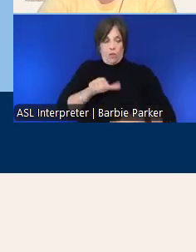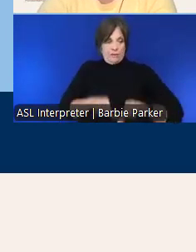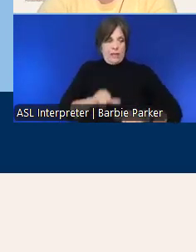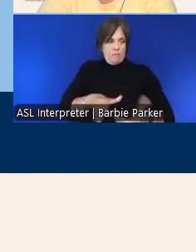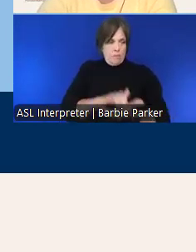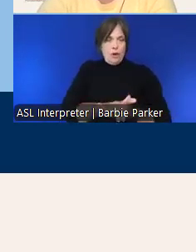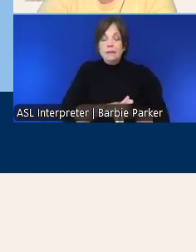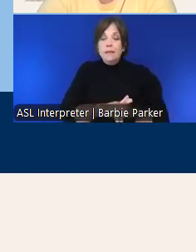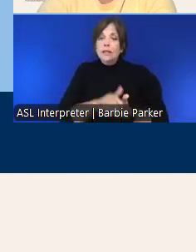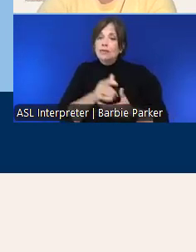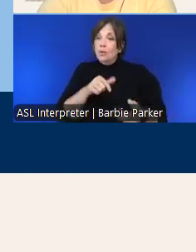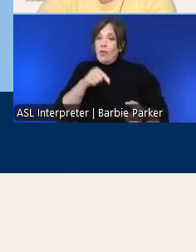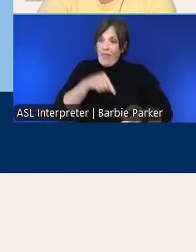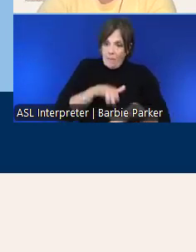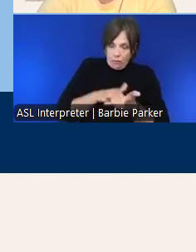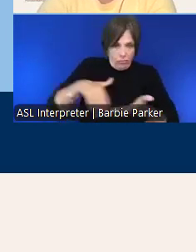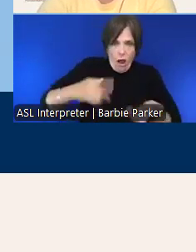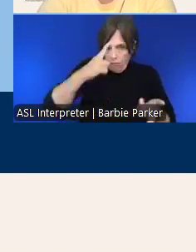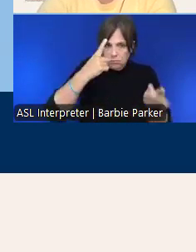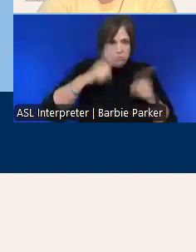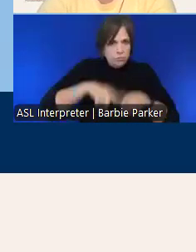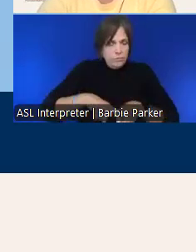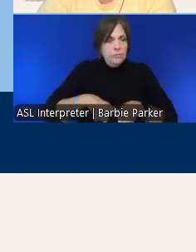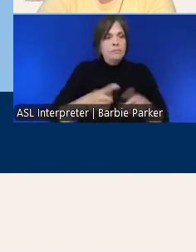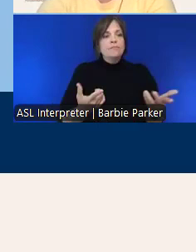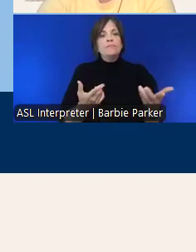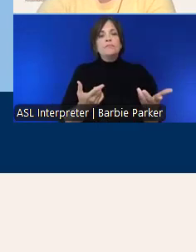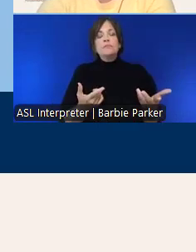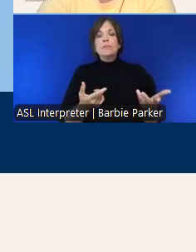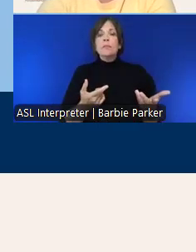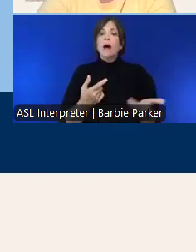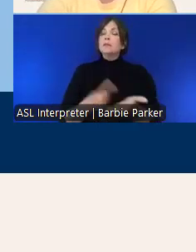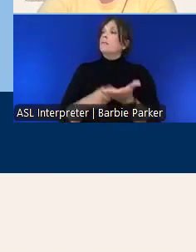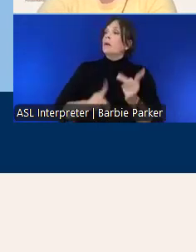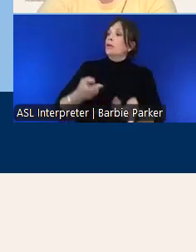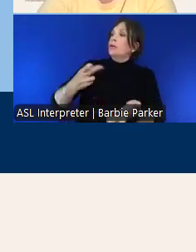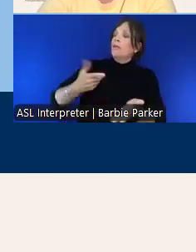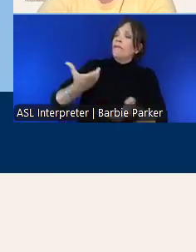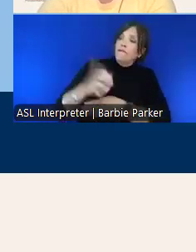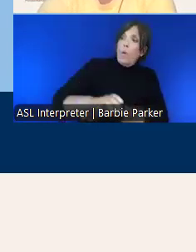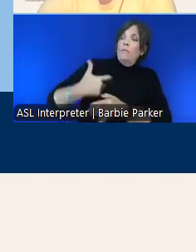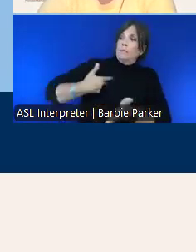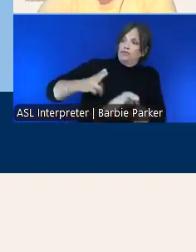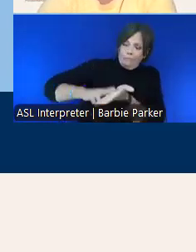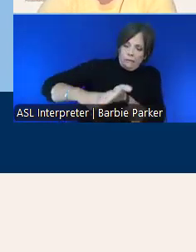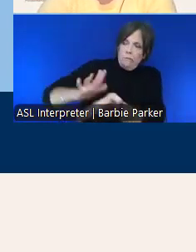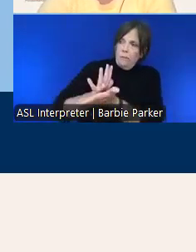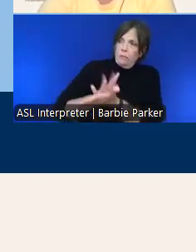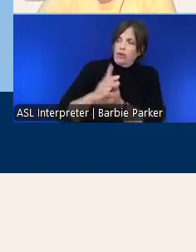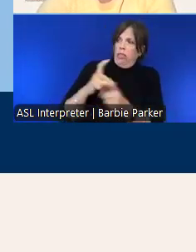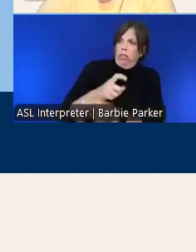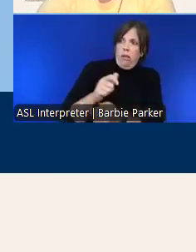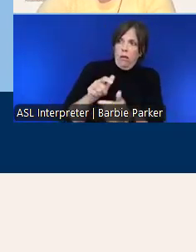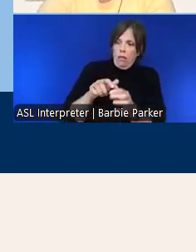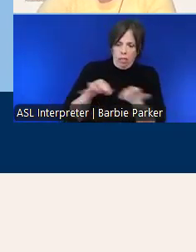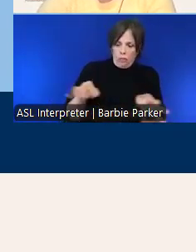of individuals signing documents that they do not understand, whether it be in a different language or just they do not understand.